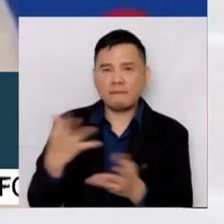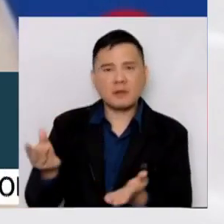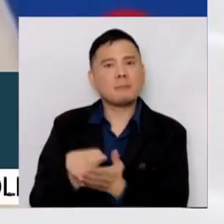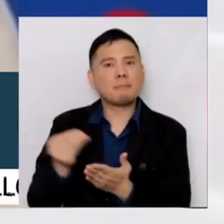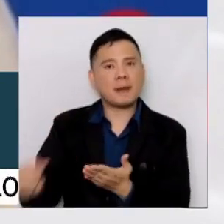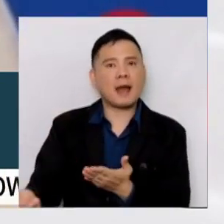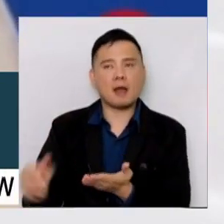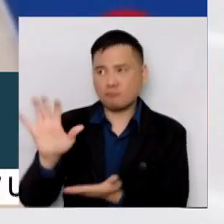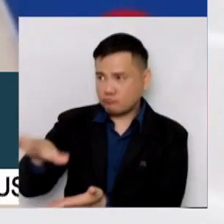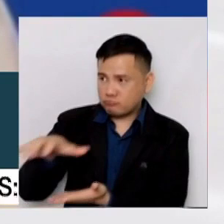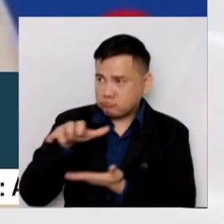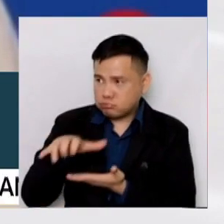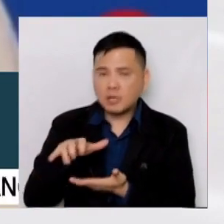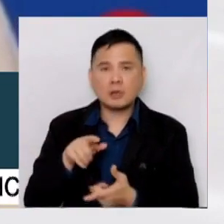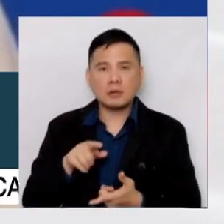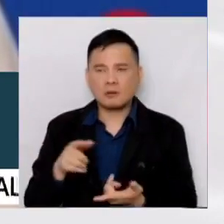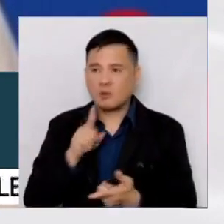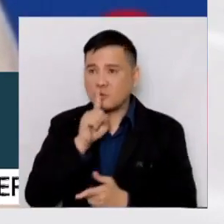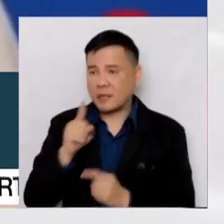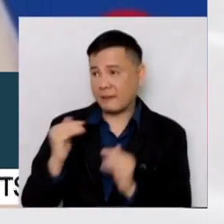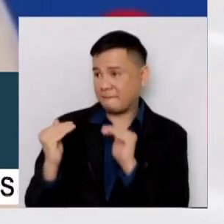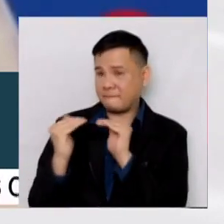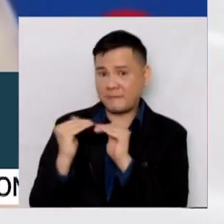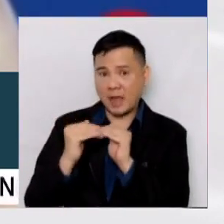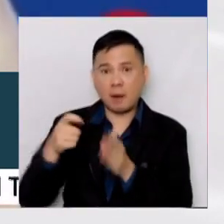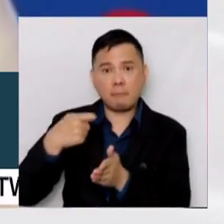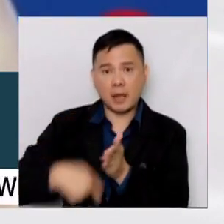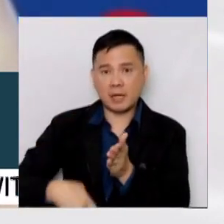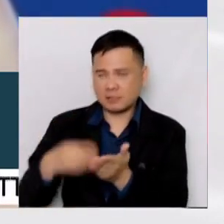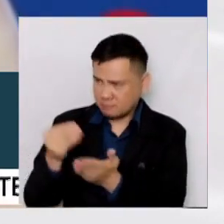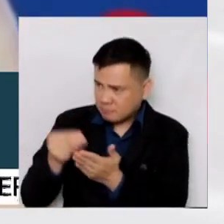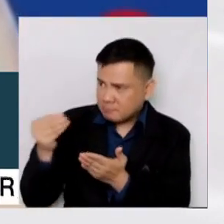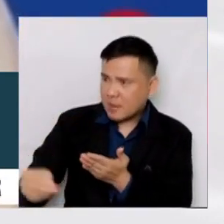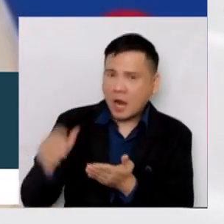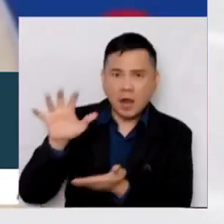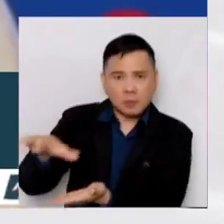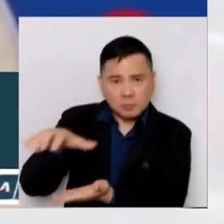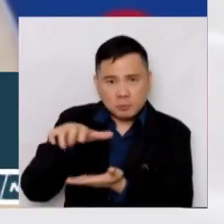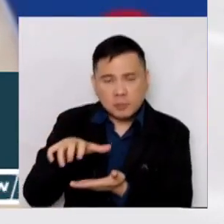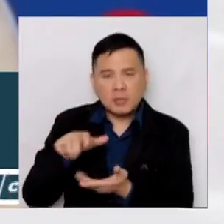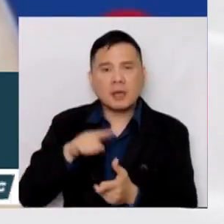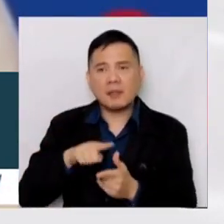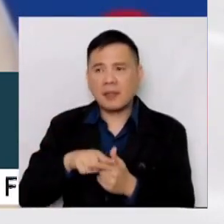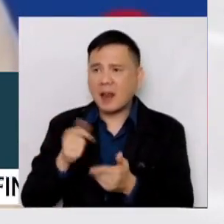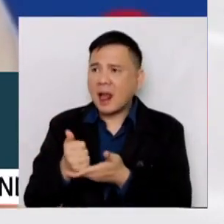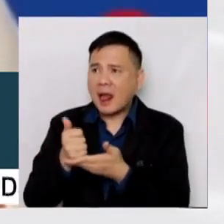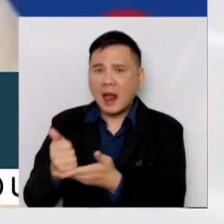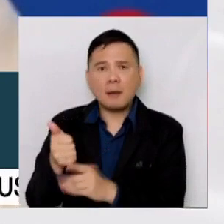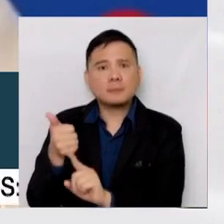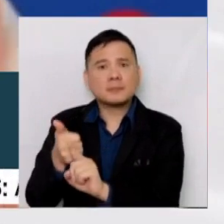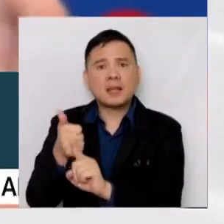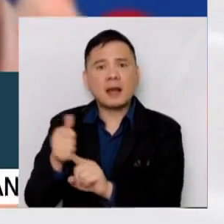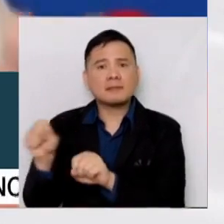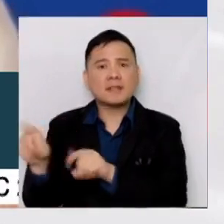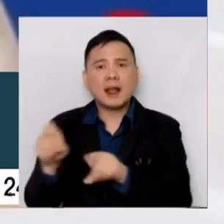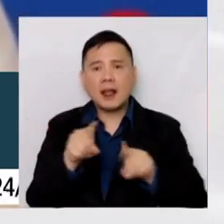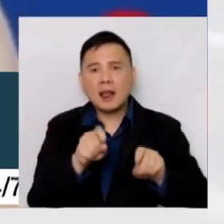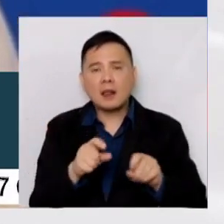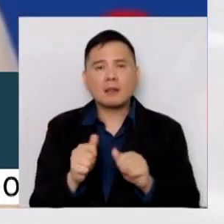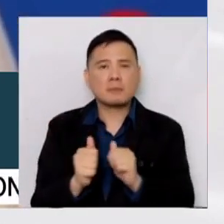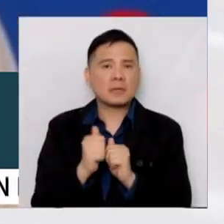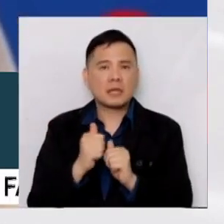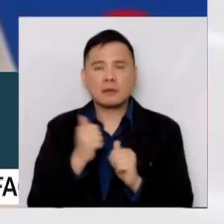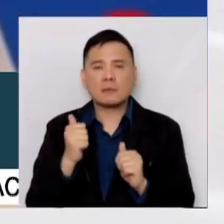their products at fair and adequate farm gate prices, and then help them market, provide them with agricultural